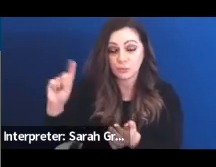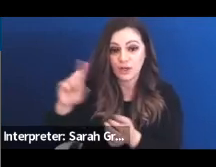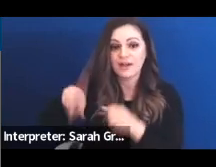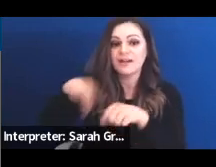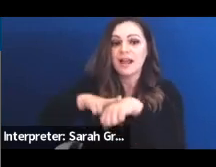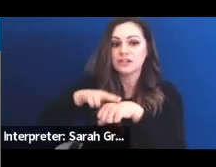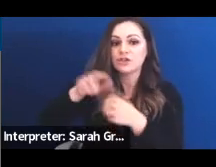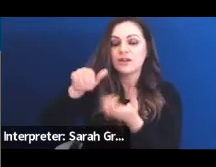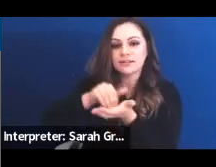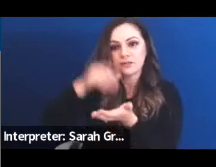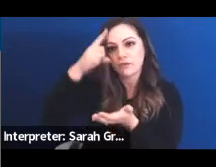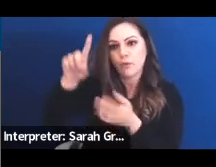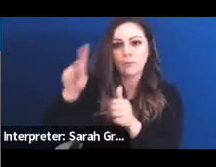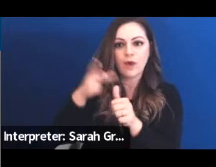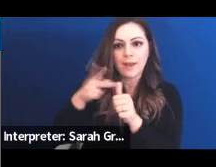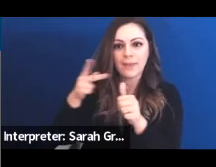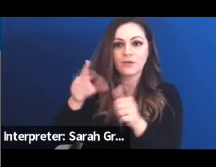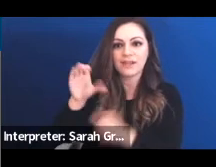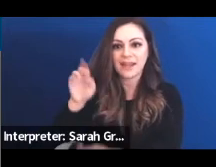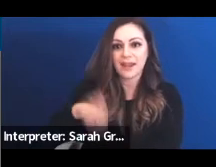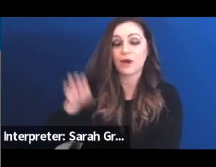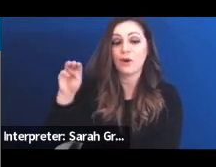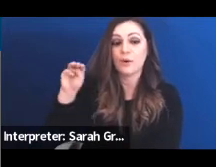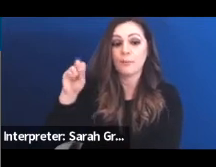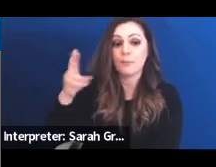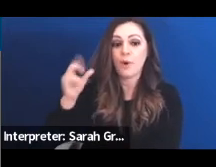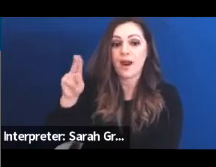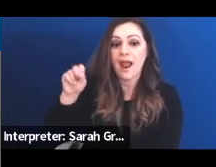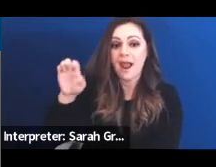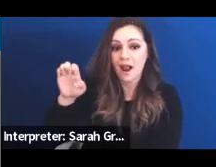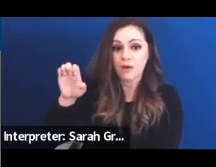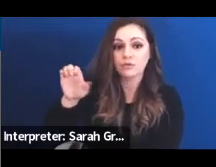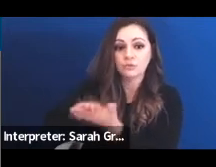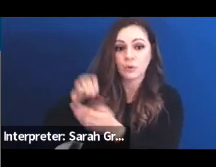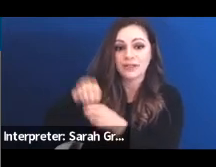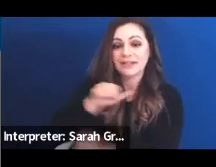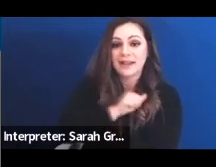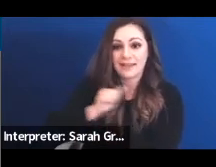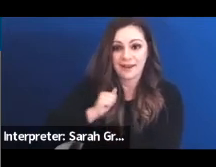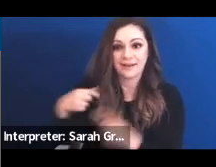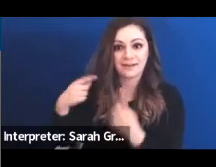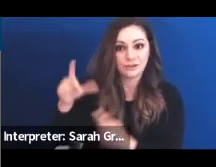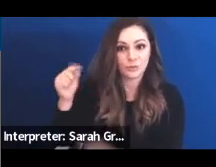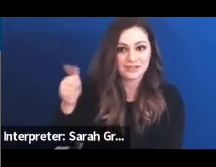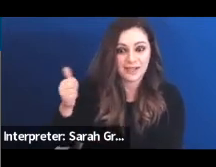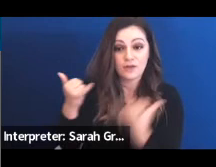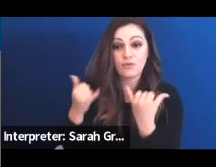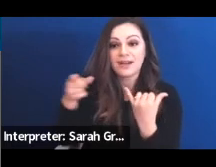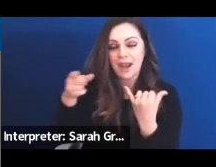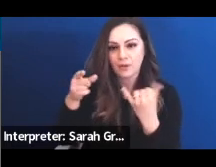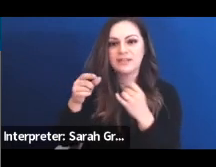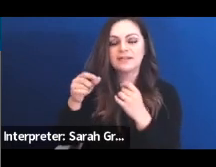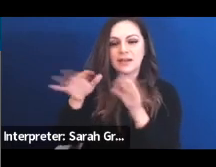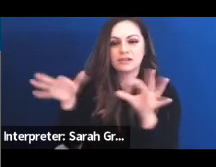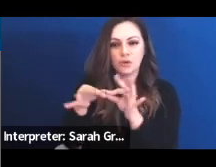Primary Care at Morehouse's School of Medicine in Atlanta since 2010, and is currently the Associate Director for Training and Technical